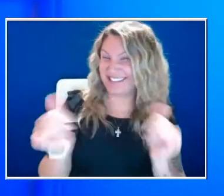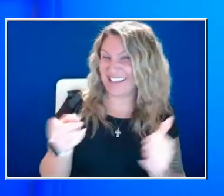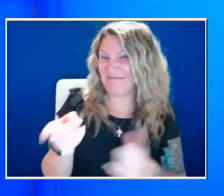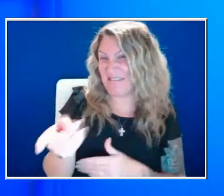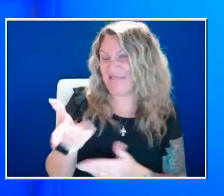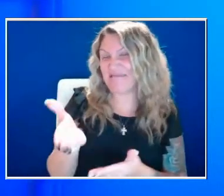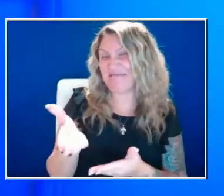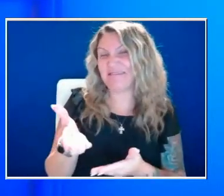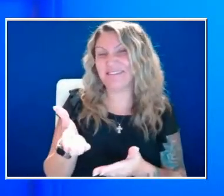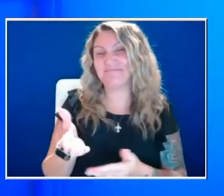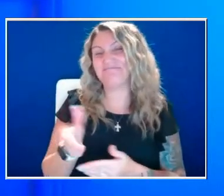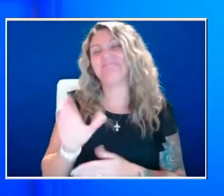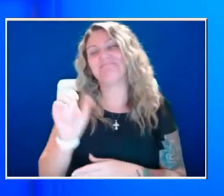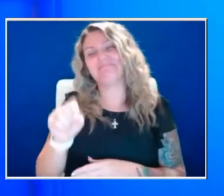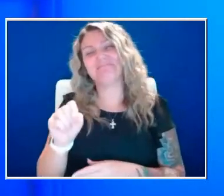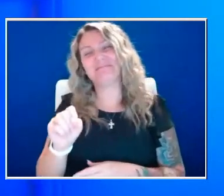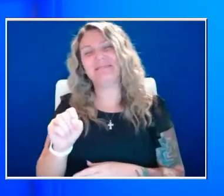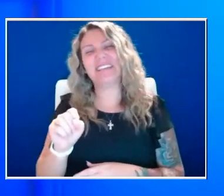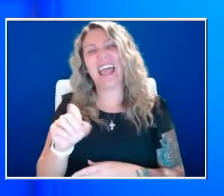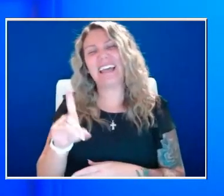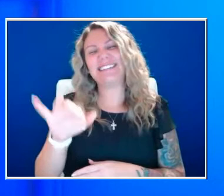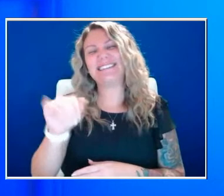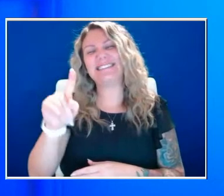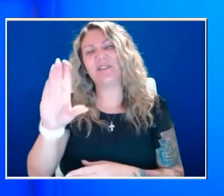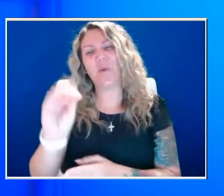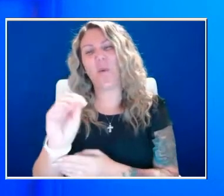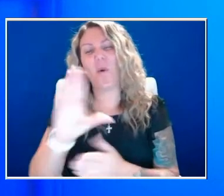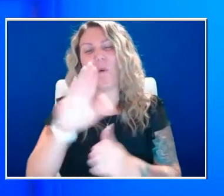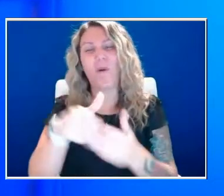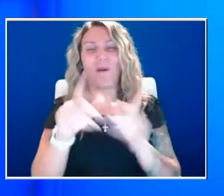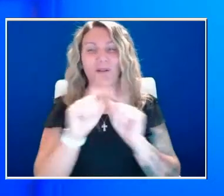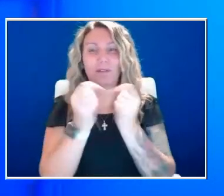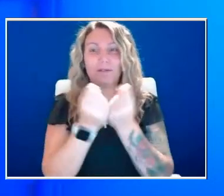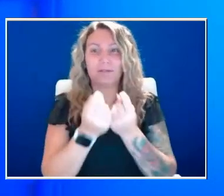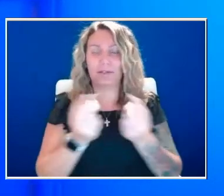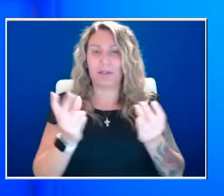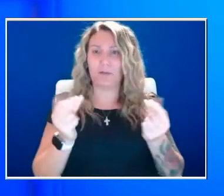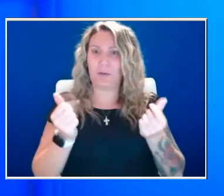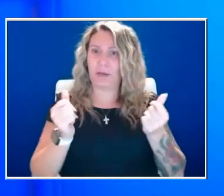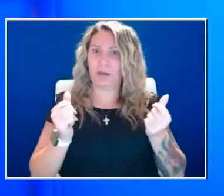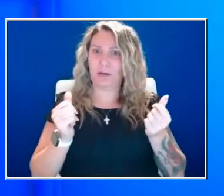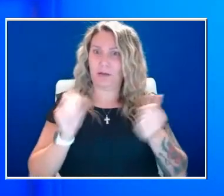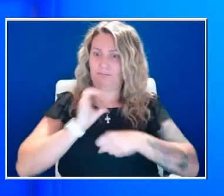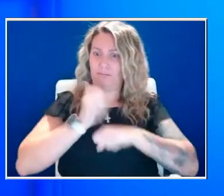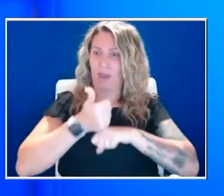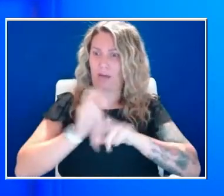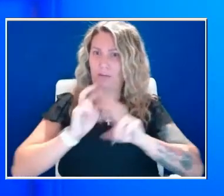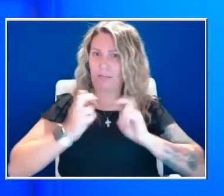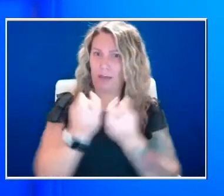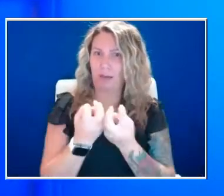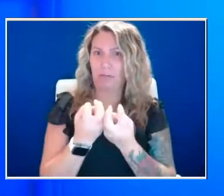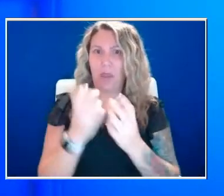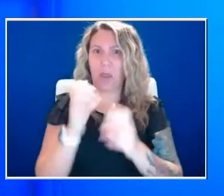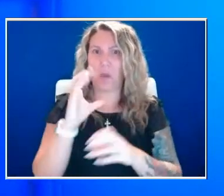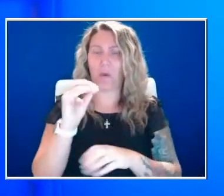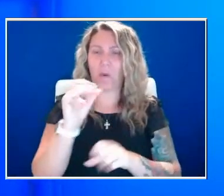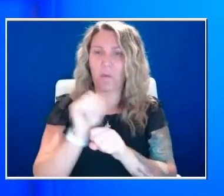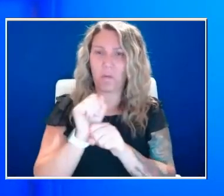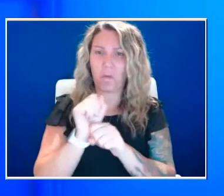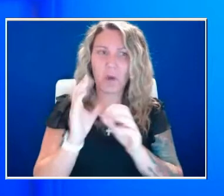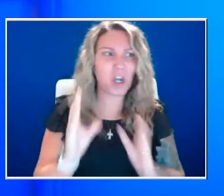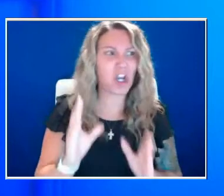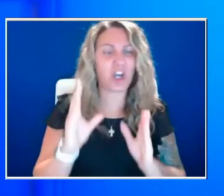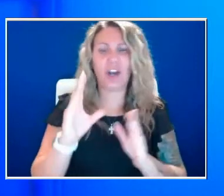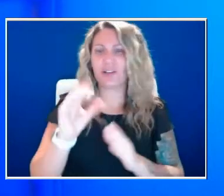to the whole team that we were able to quickly assemble. You know, my colleagues from OB and neurointensive care and